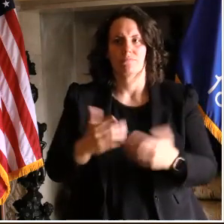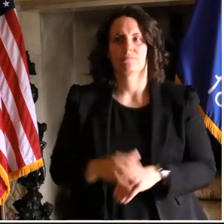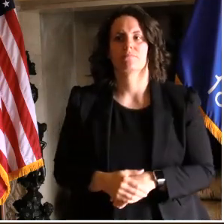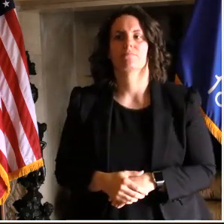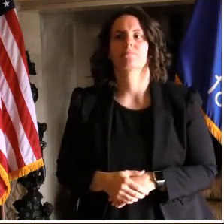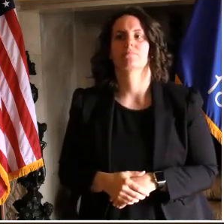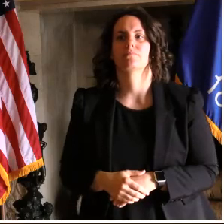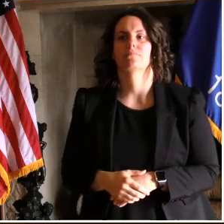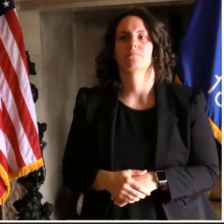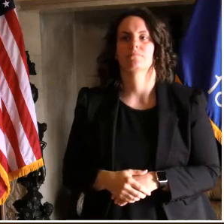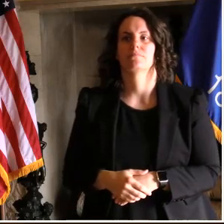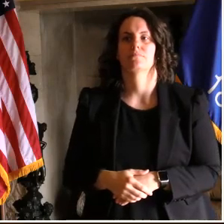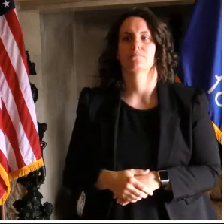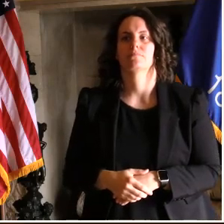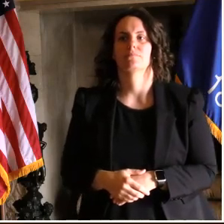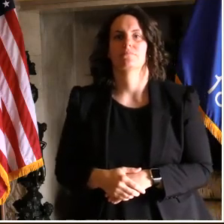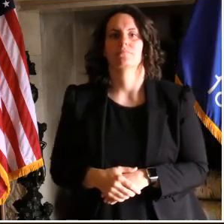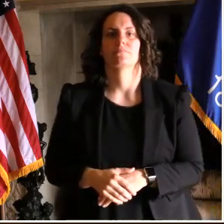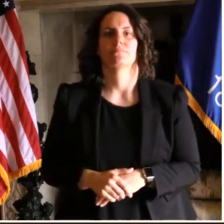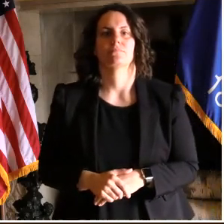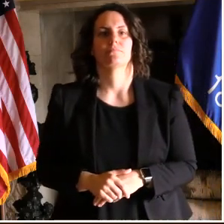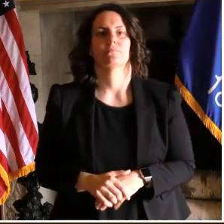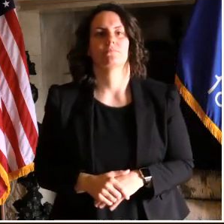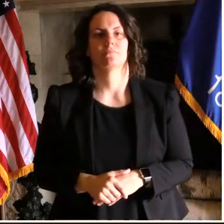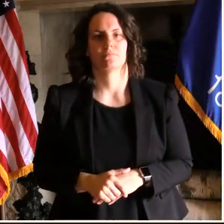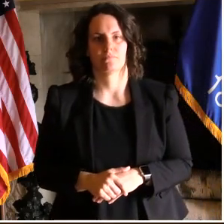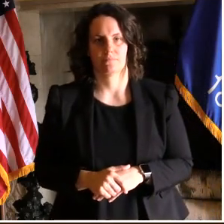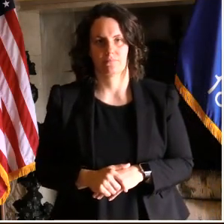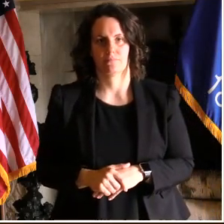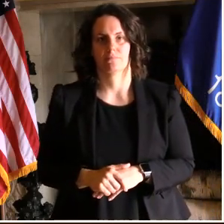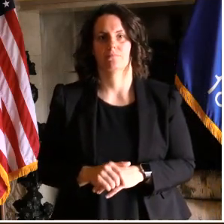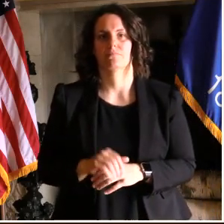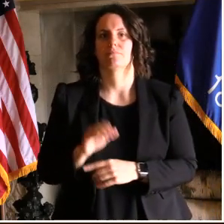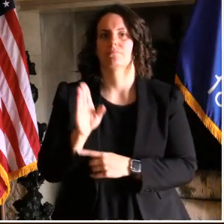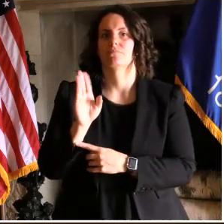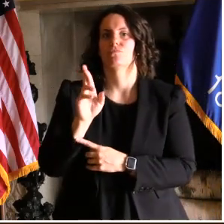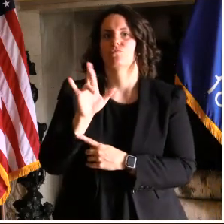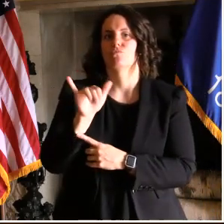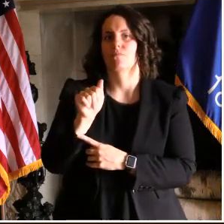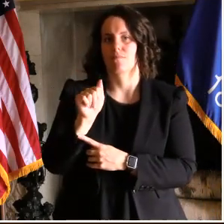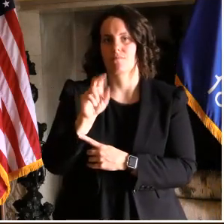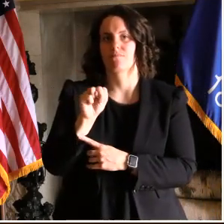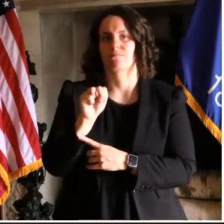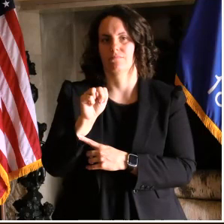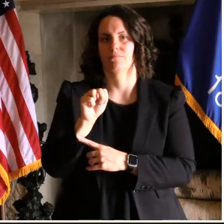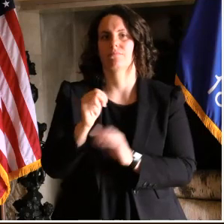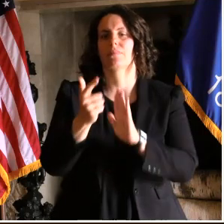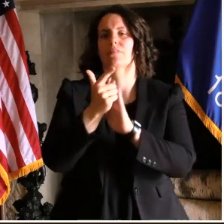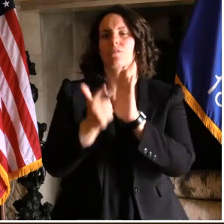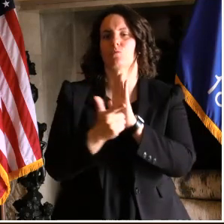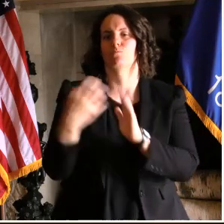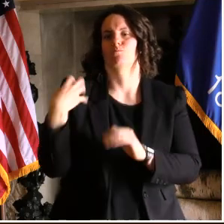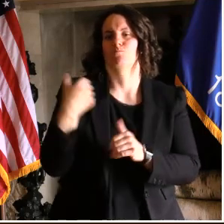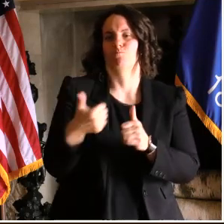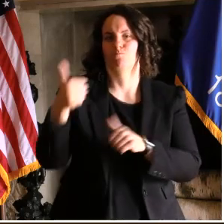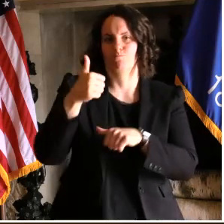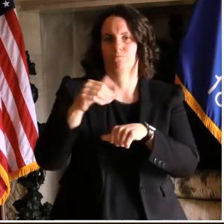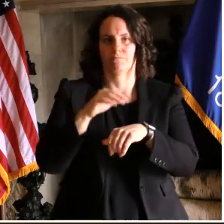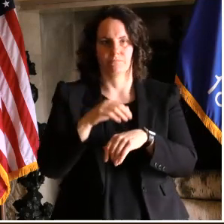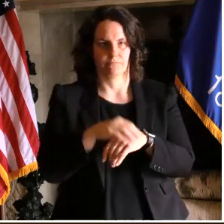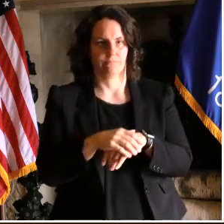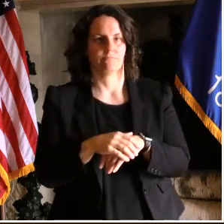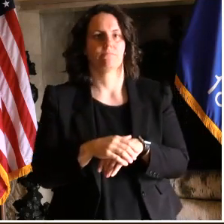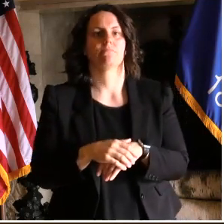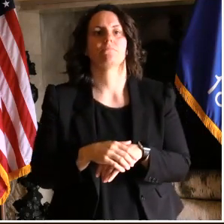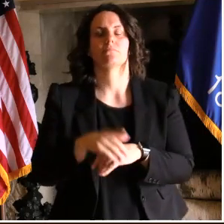the Governor's Chief Legal Counsel, and I can answer that question for you. So at the State Emergency Operations Center, one of the task groups